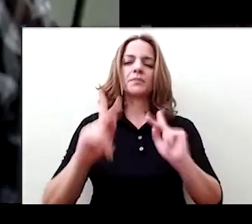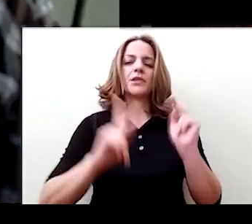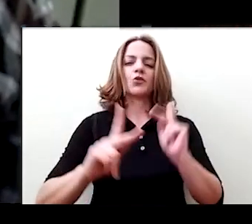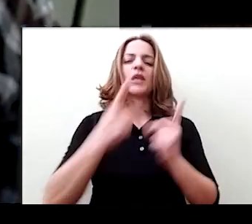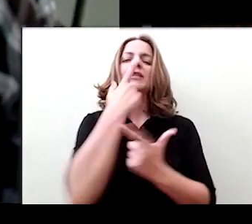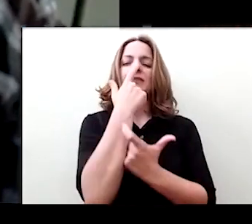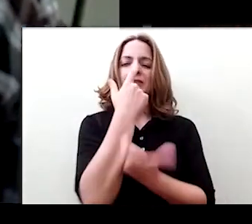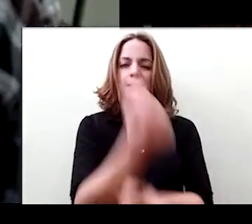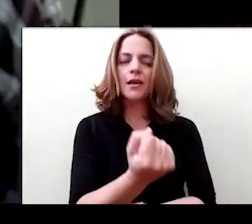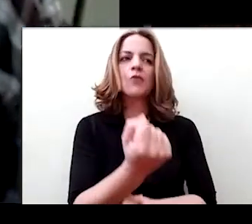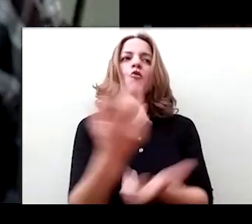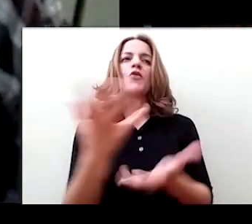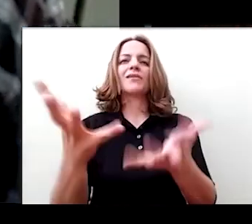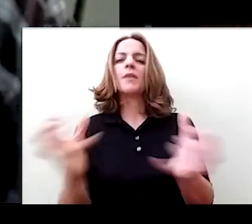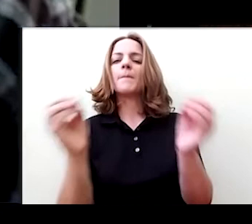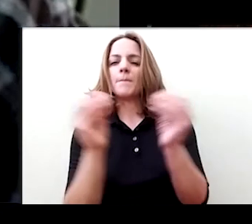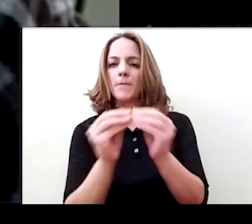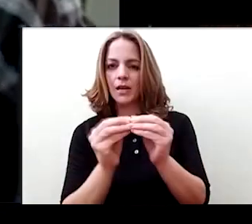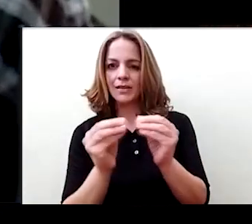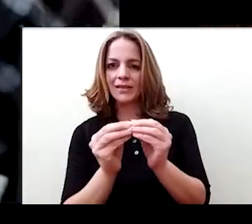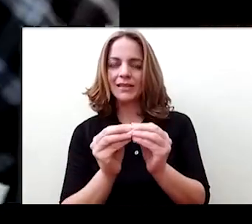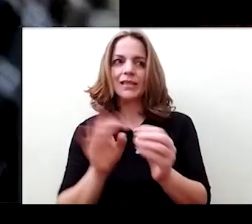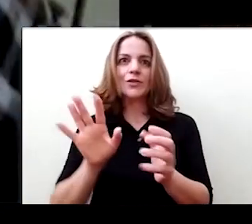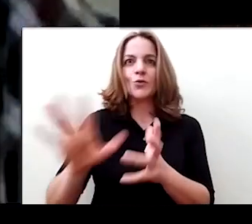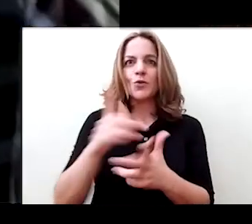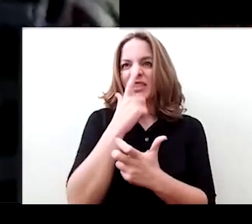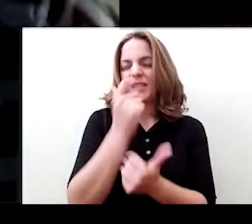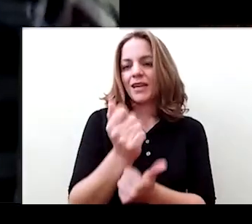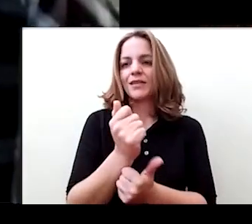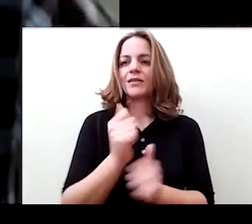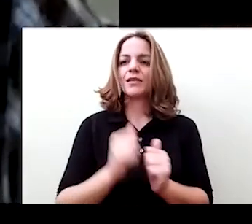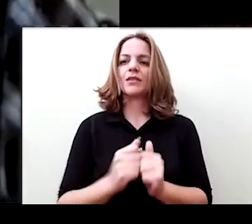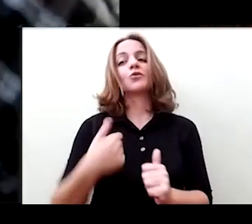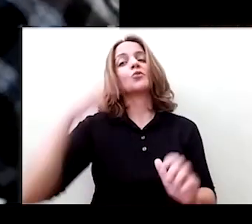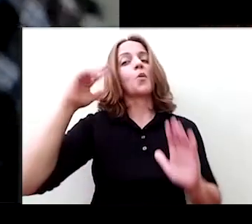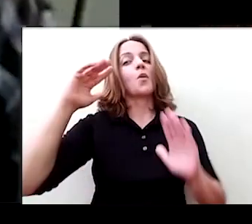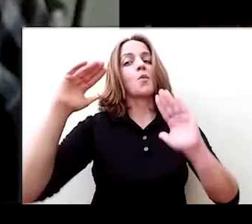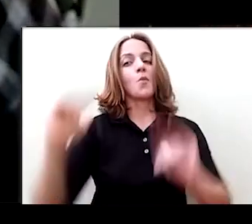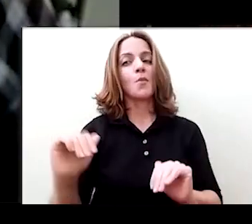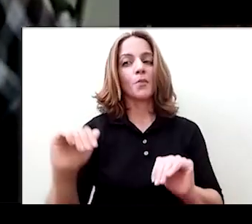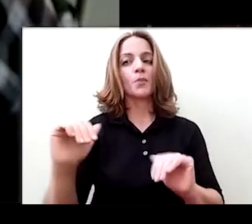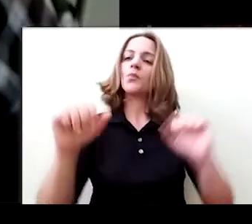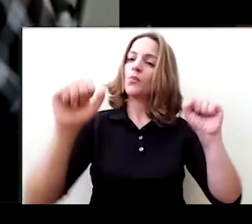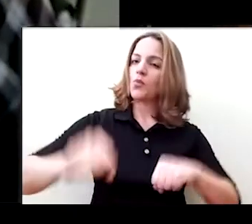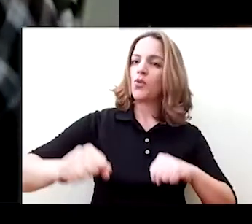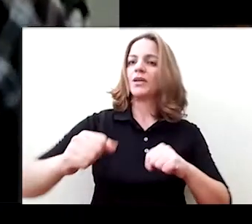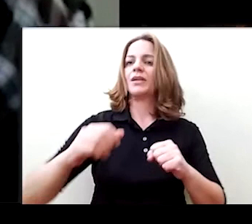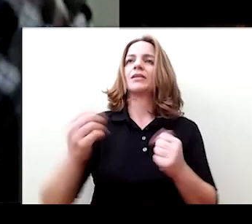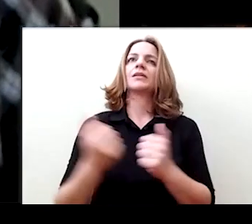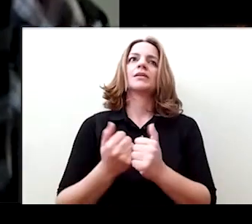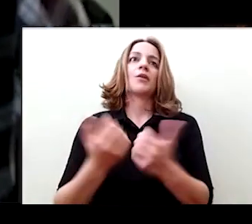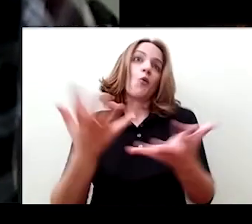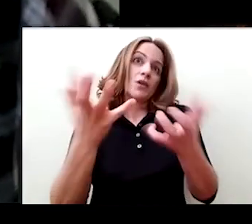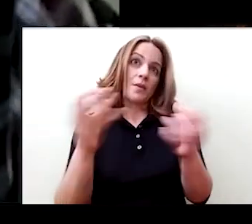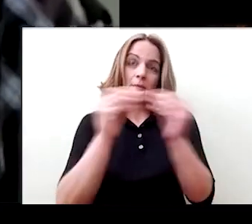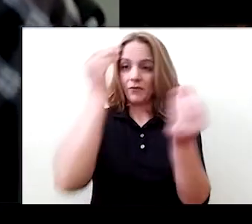and that everyone on this attending this webinar, you too can do research at Central. Just reach out to us. So again, thank you to